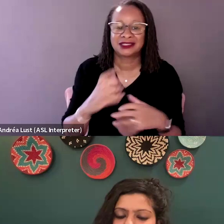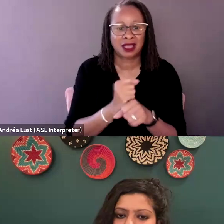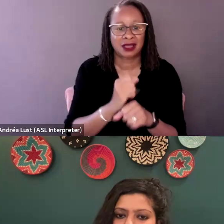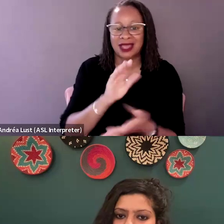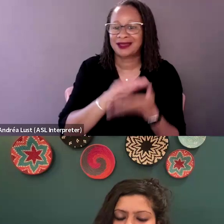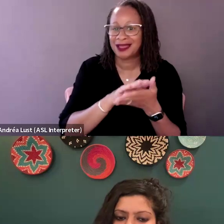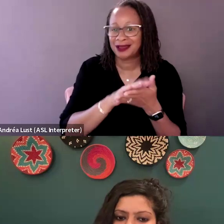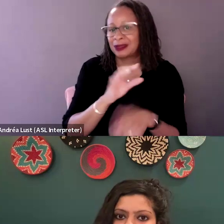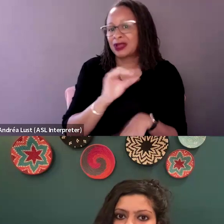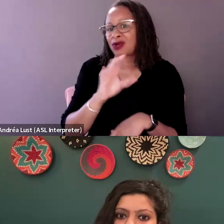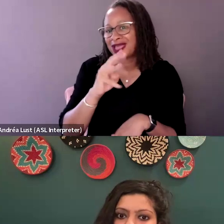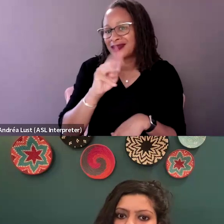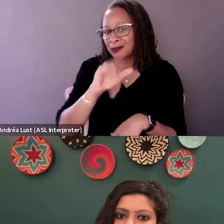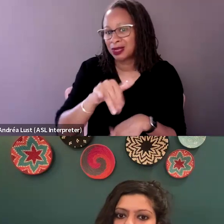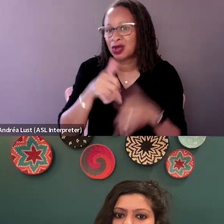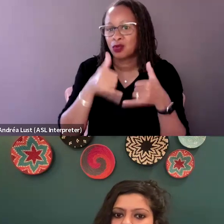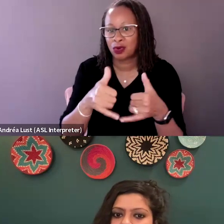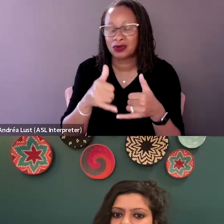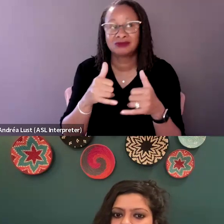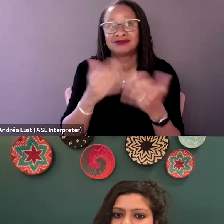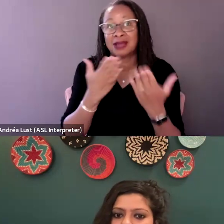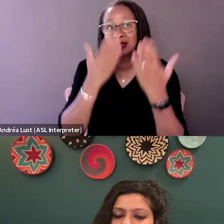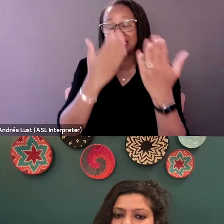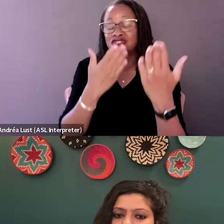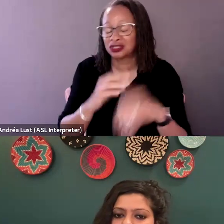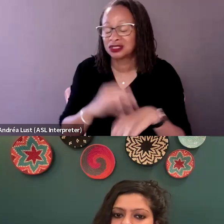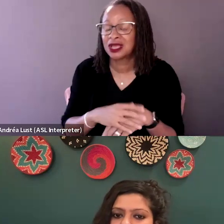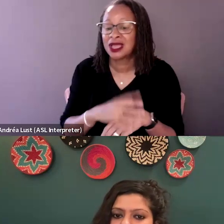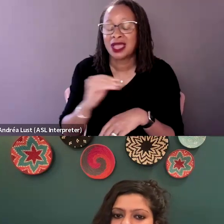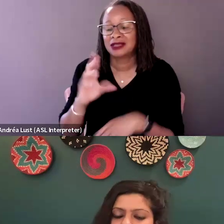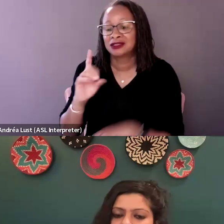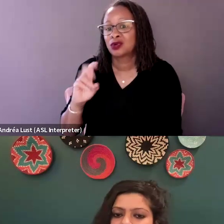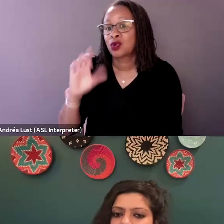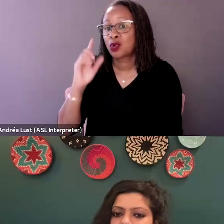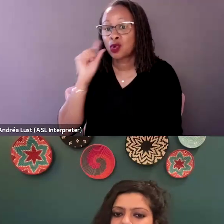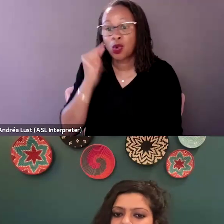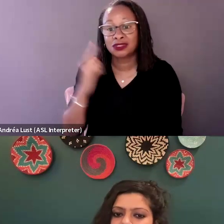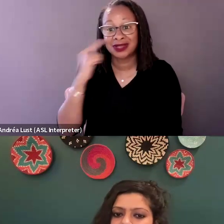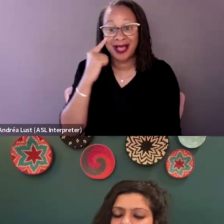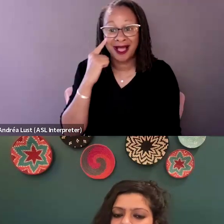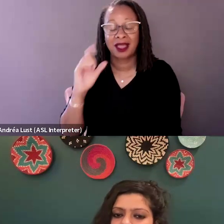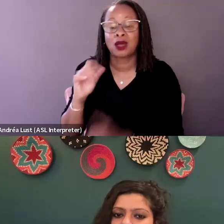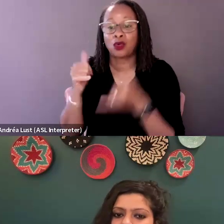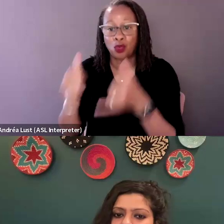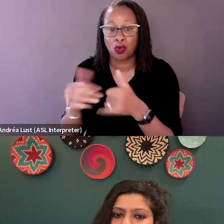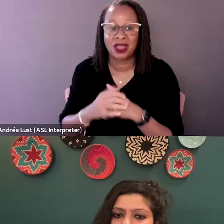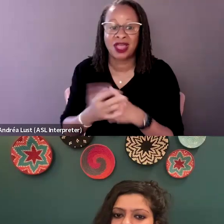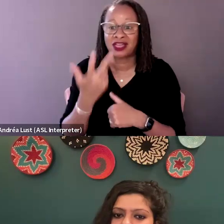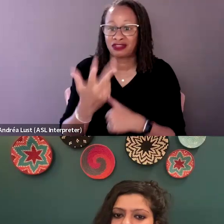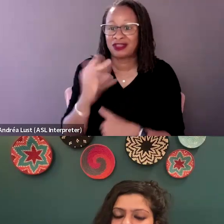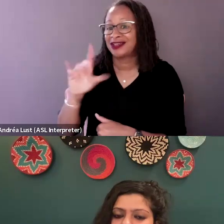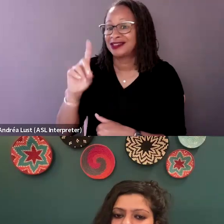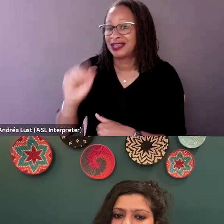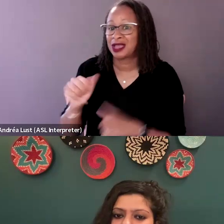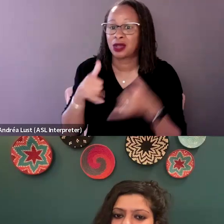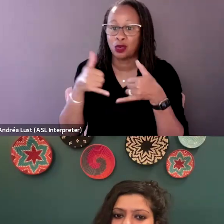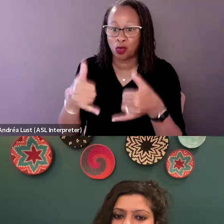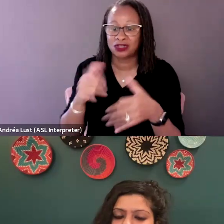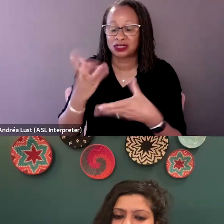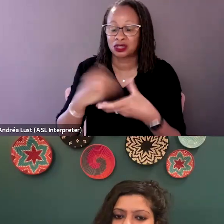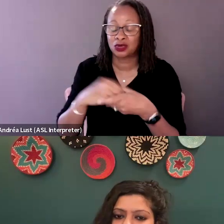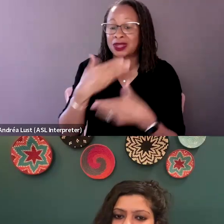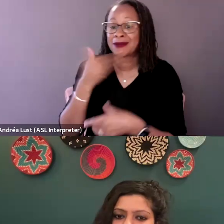film premiered at Sundance and became the first Indian film to win the Grand Jury Award. Shaunak has a staggering list of